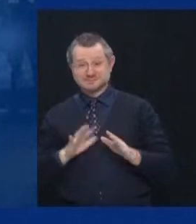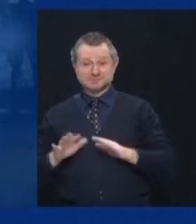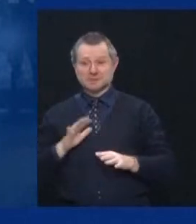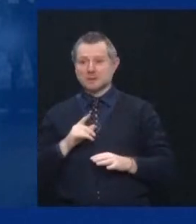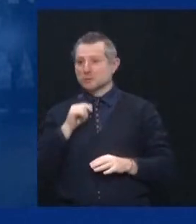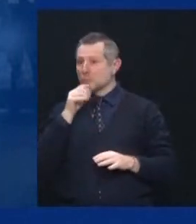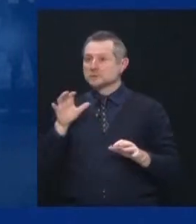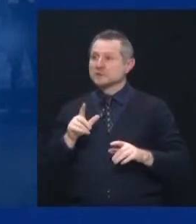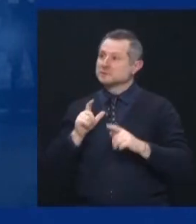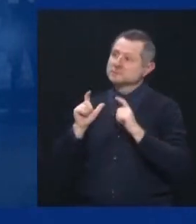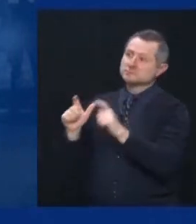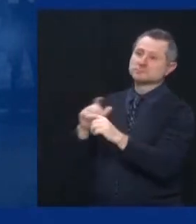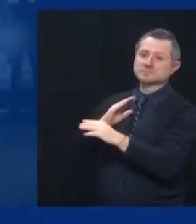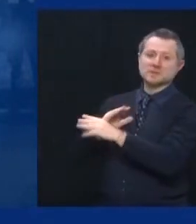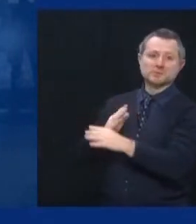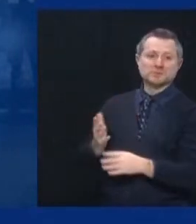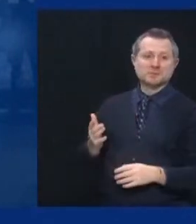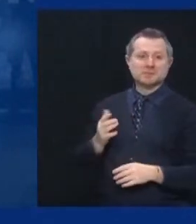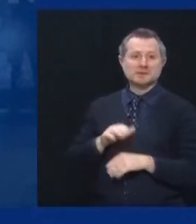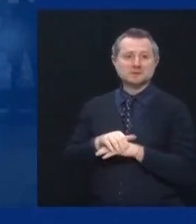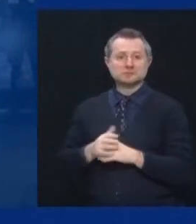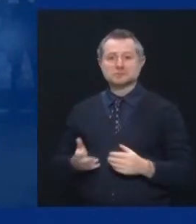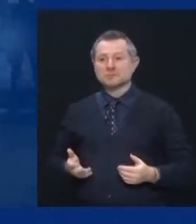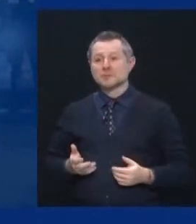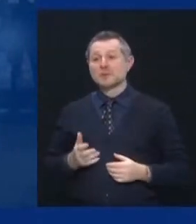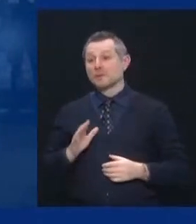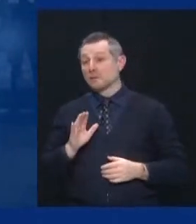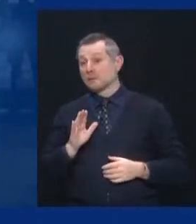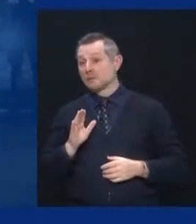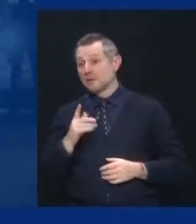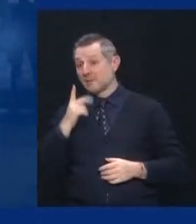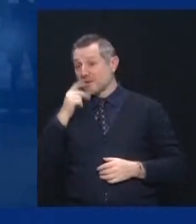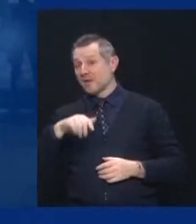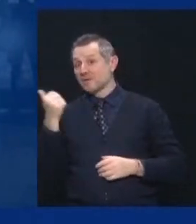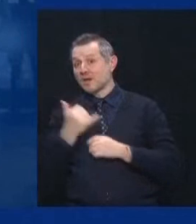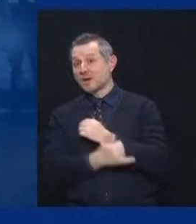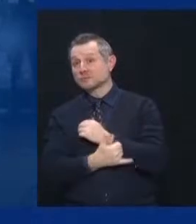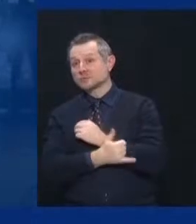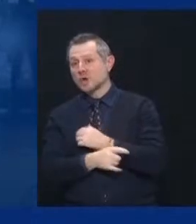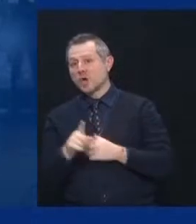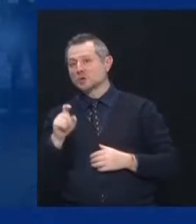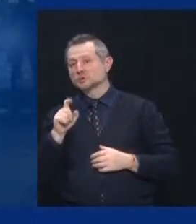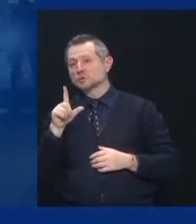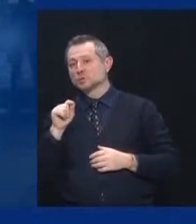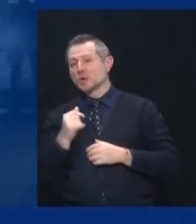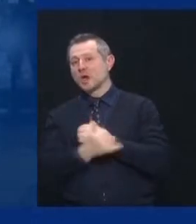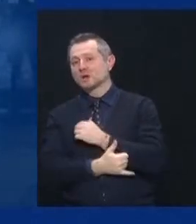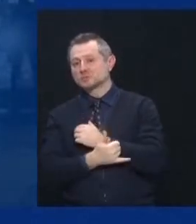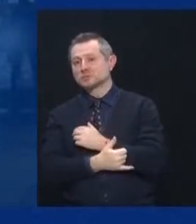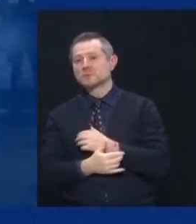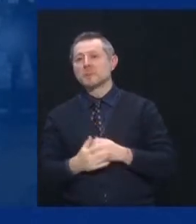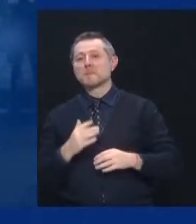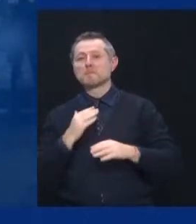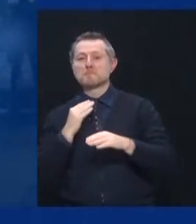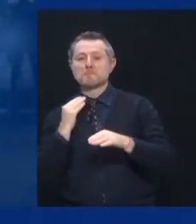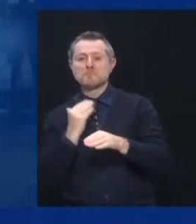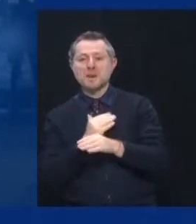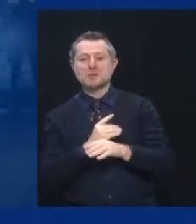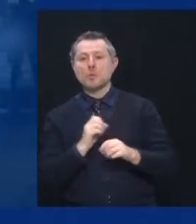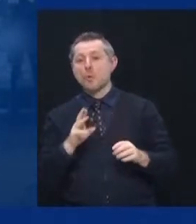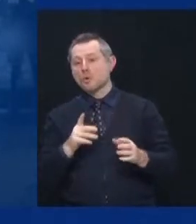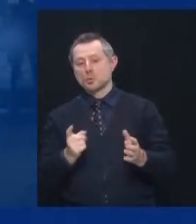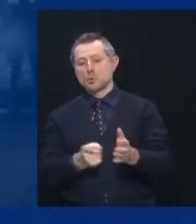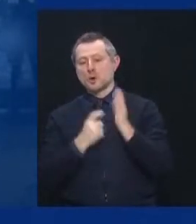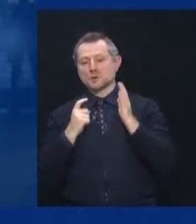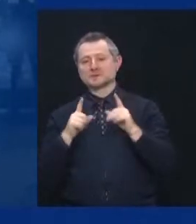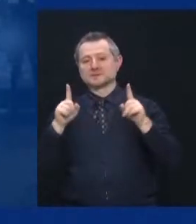UK. 120 countries banned or mandated testing on flights from the UK.